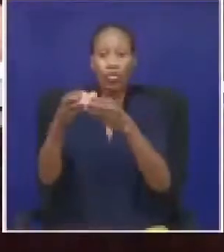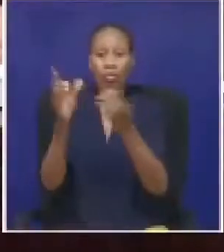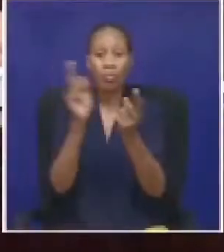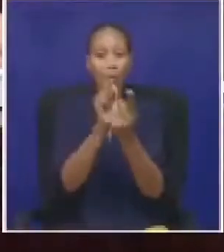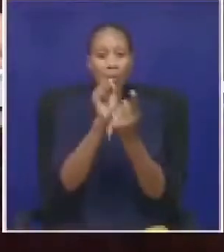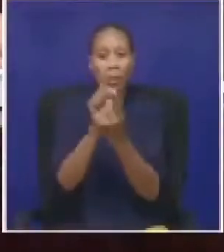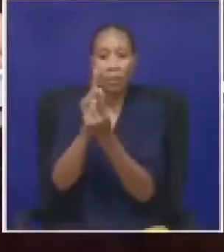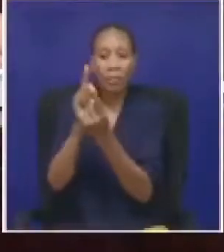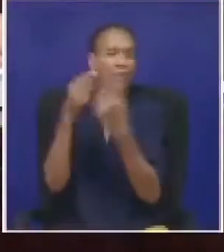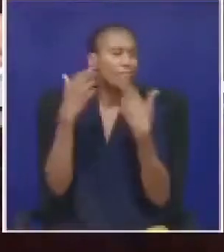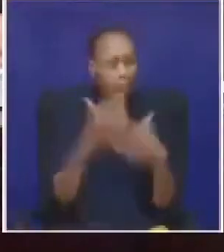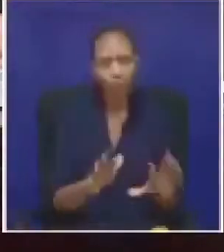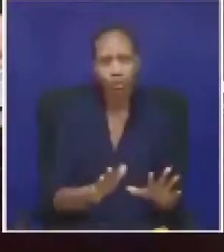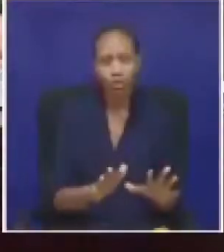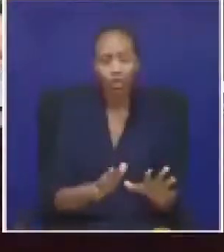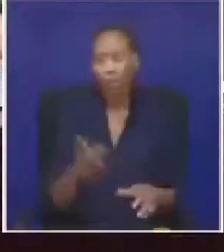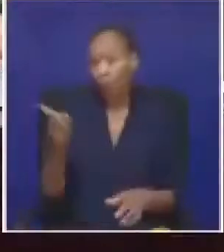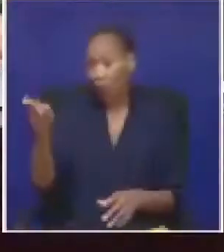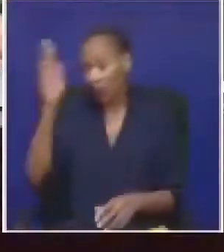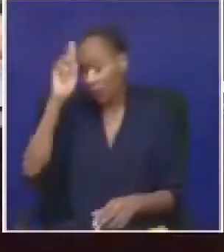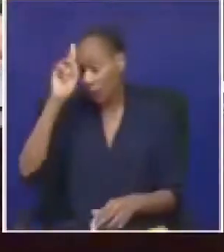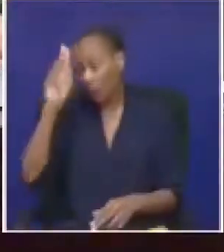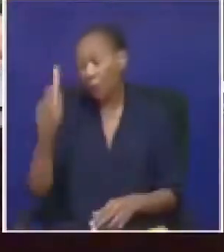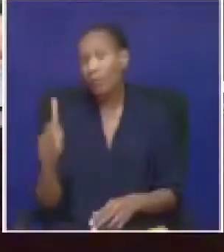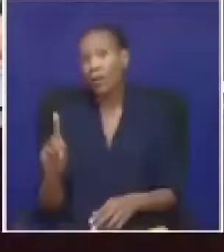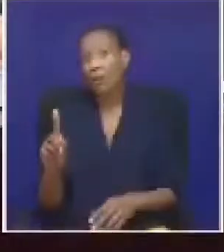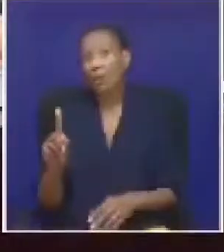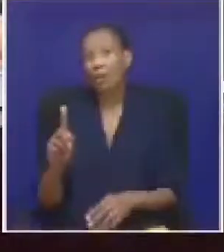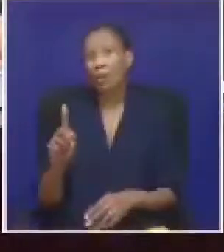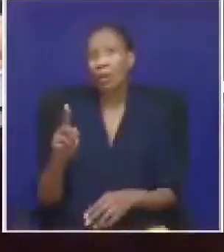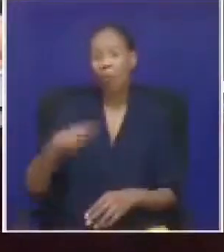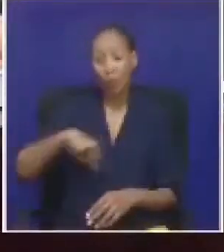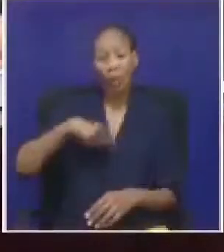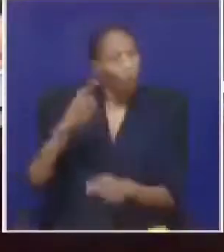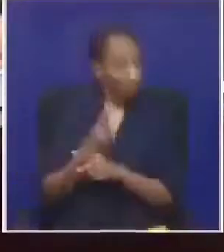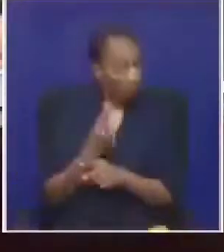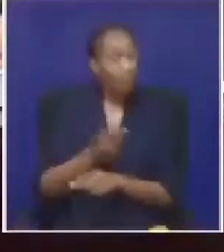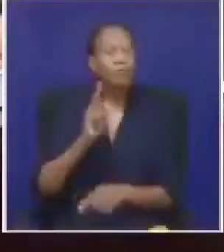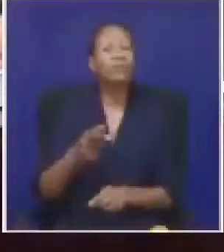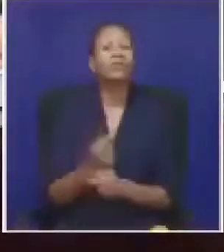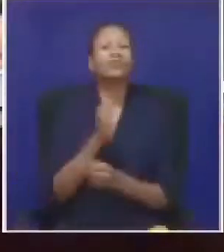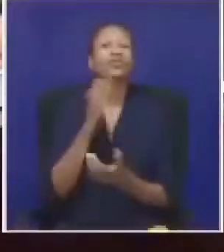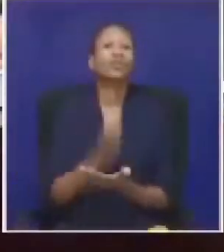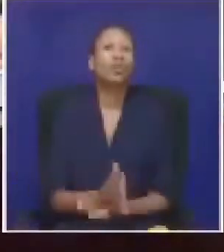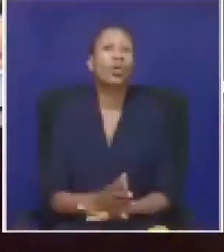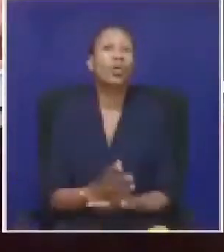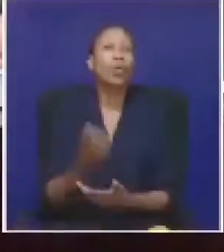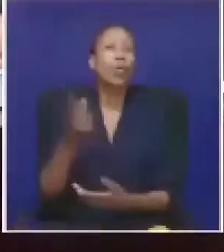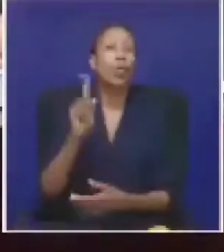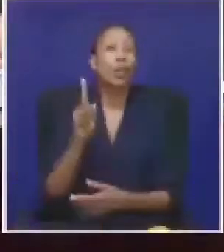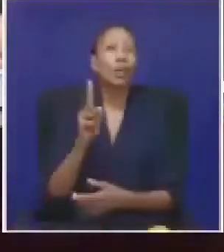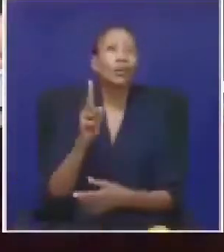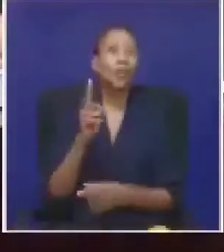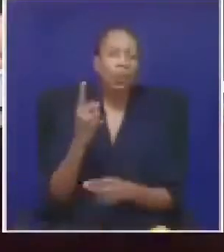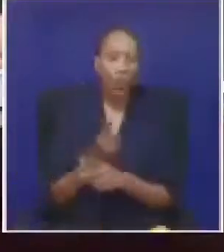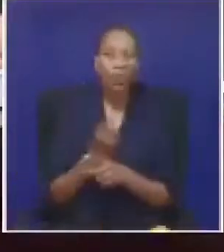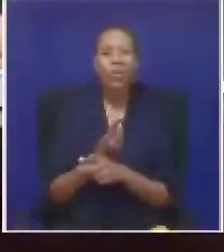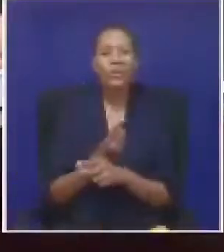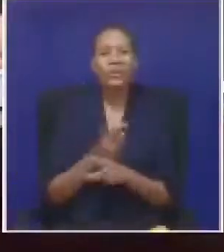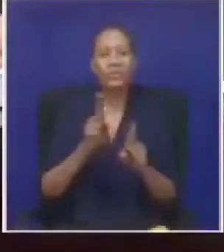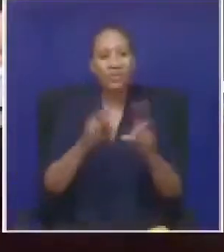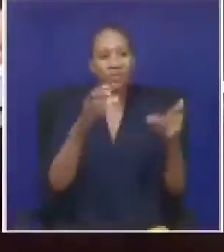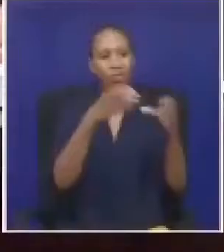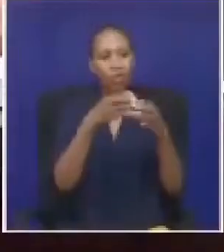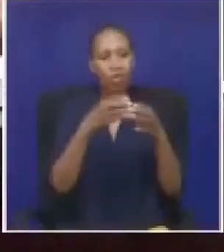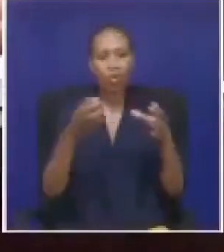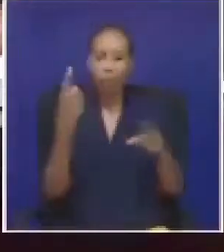Remember that we have to ensure that we move with all parties. I did